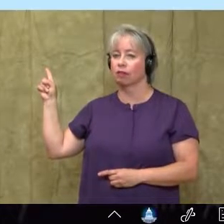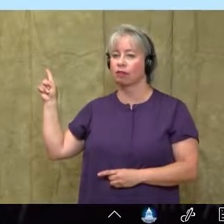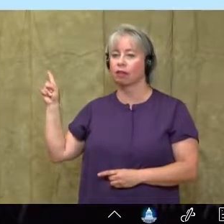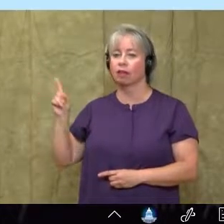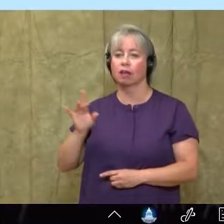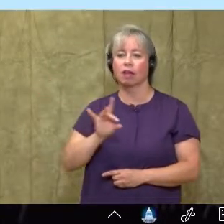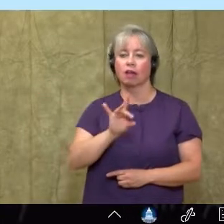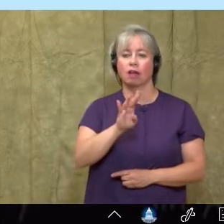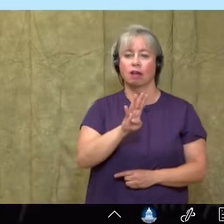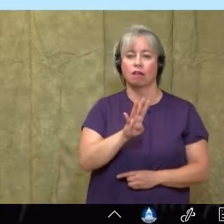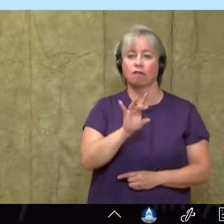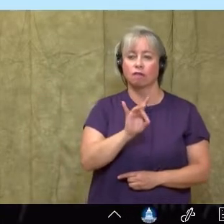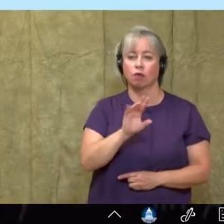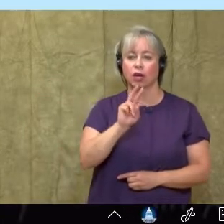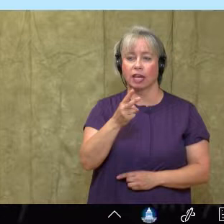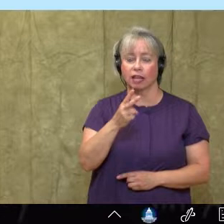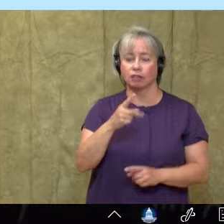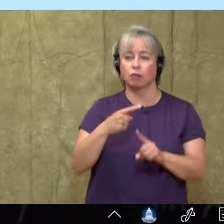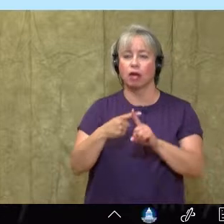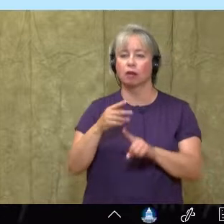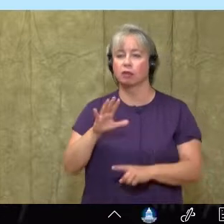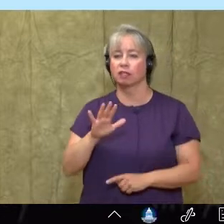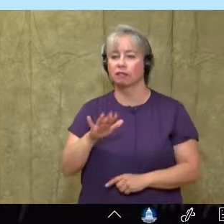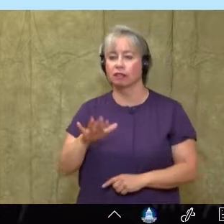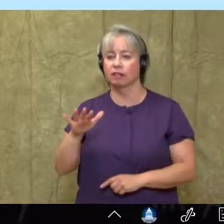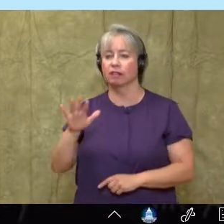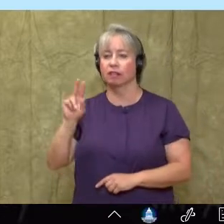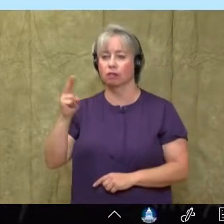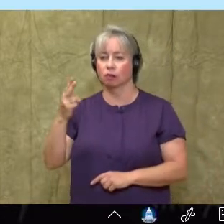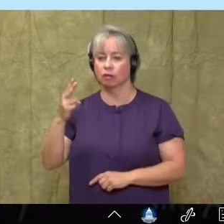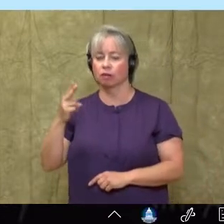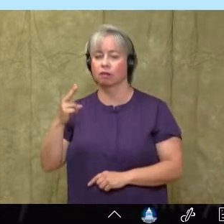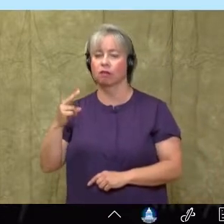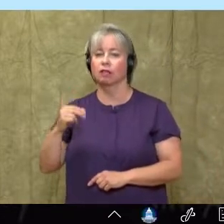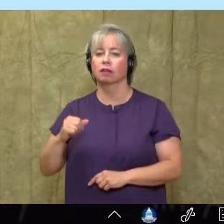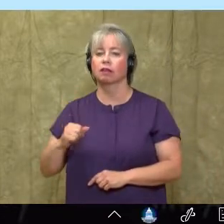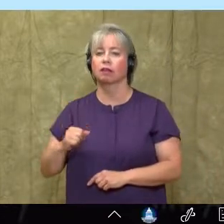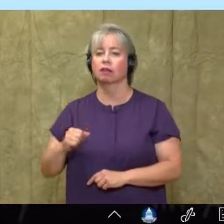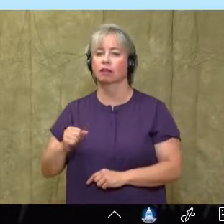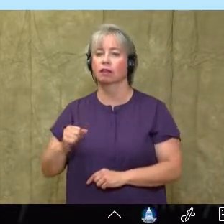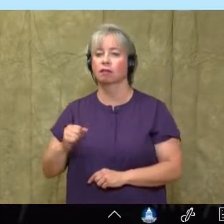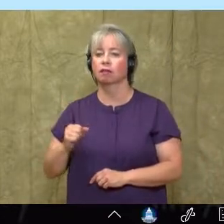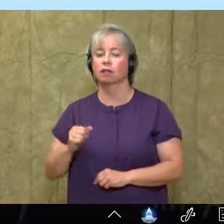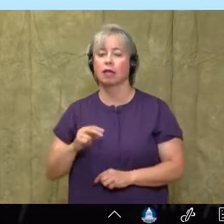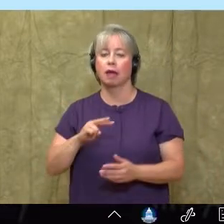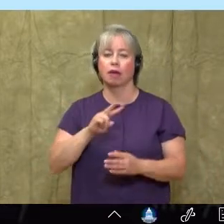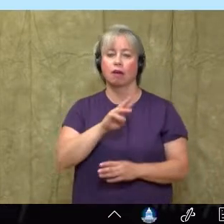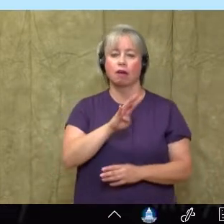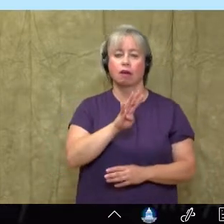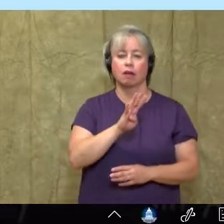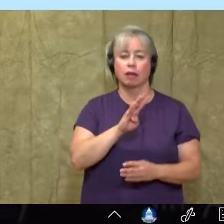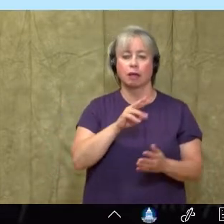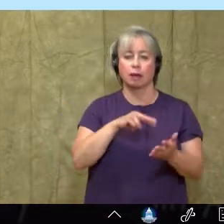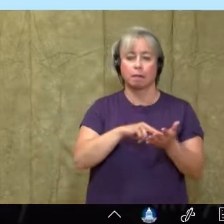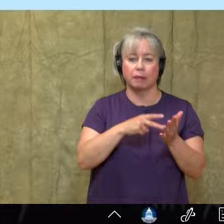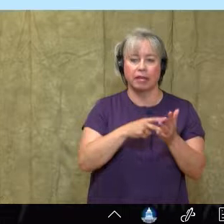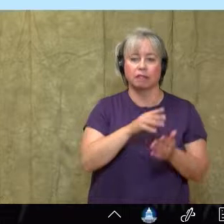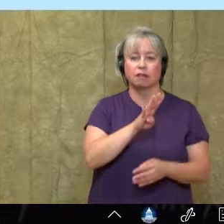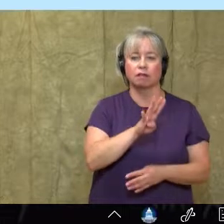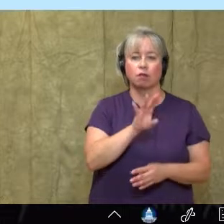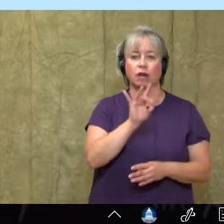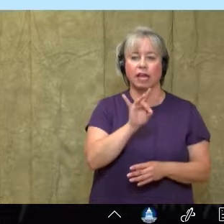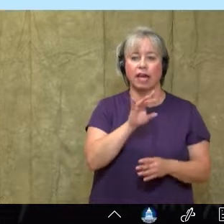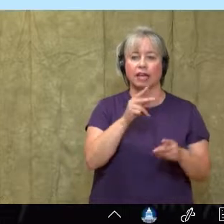48 squared, if you have your calculator on hand, 48 squared means 48 times 48. So